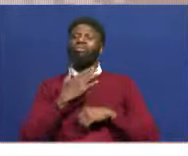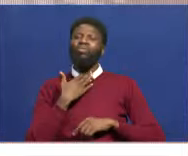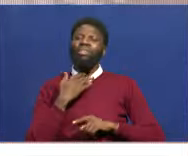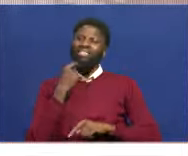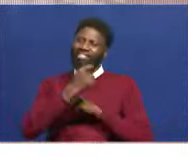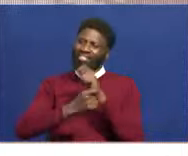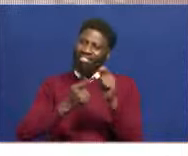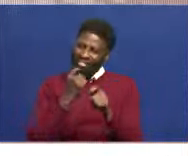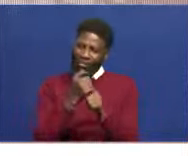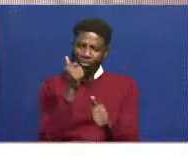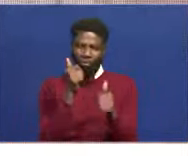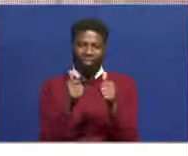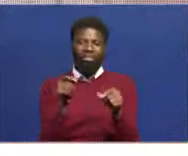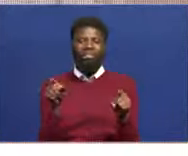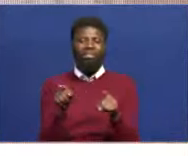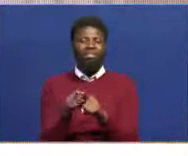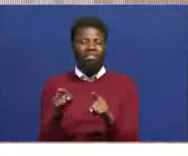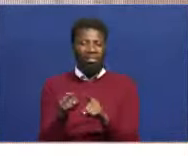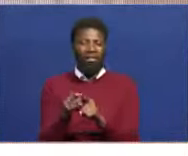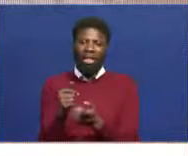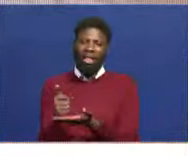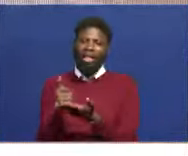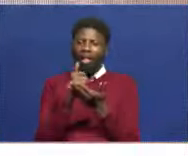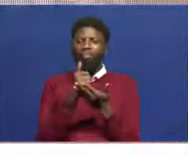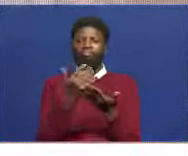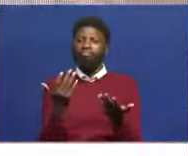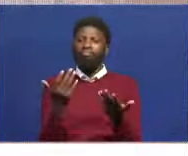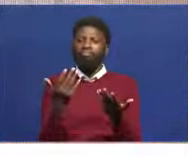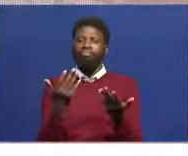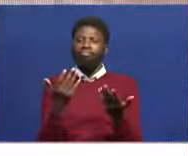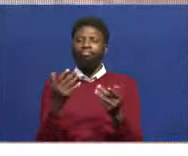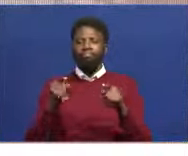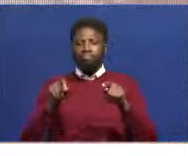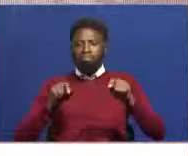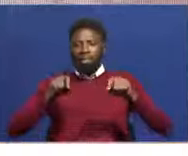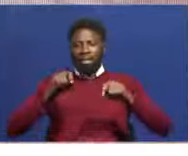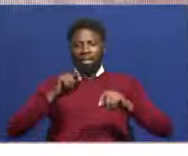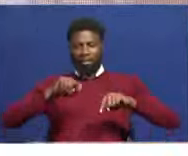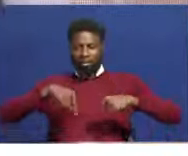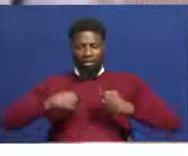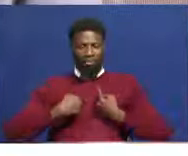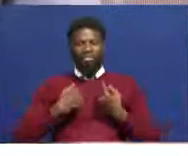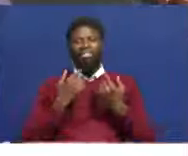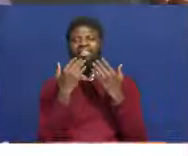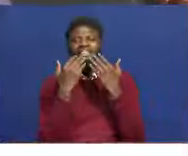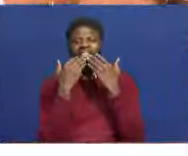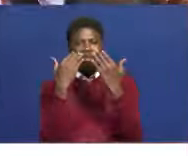define what type of a nation we are and how do we manage our affairs. Thank you very much.